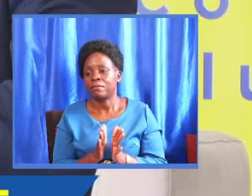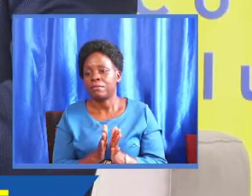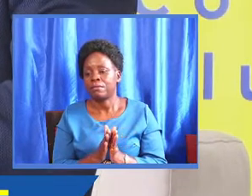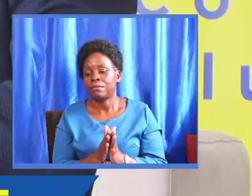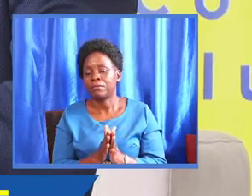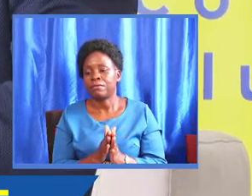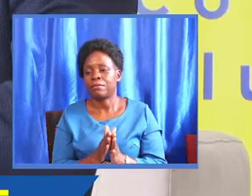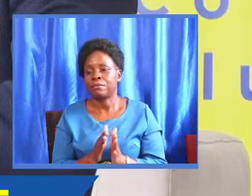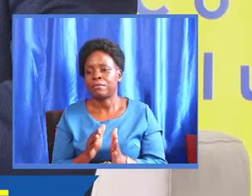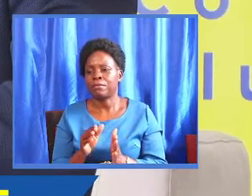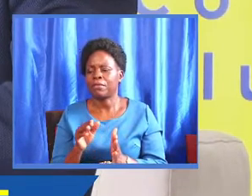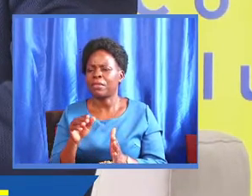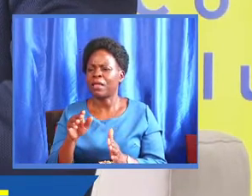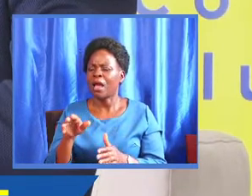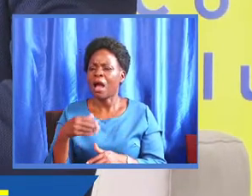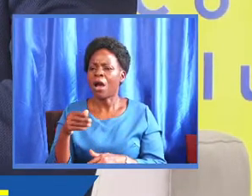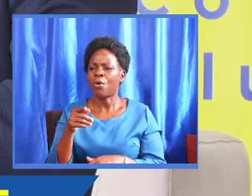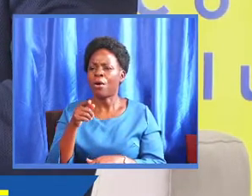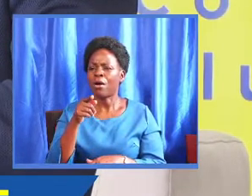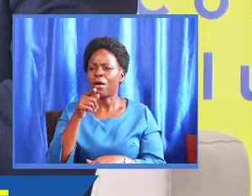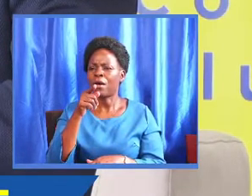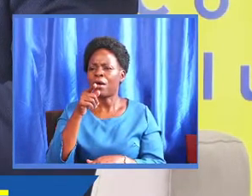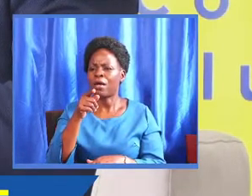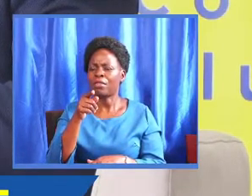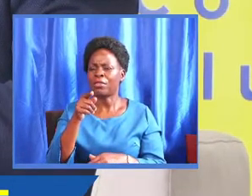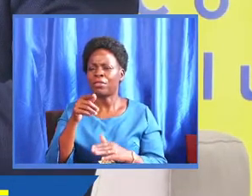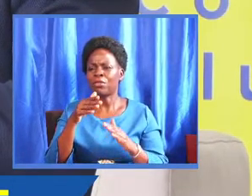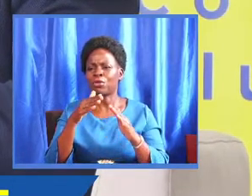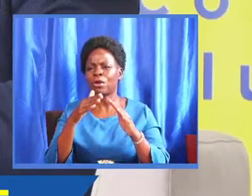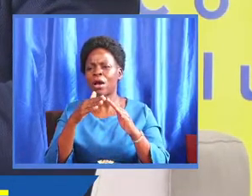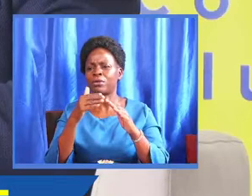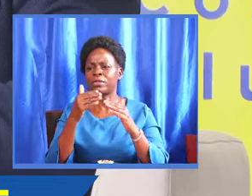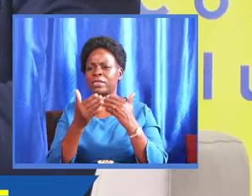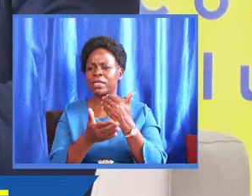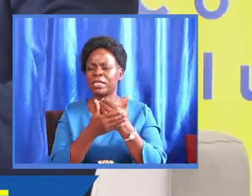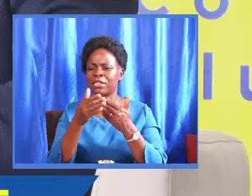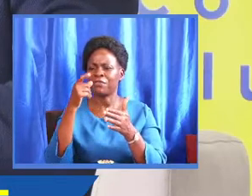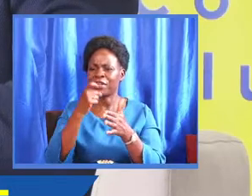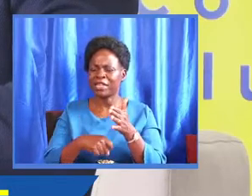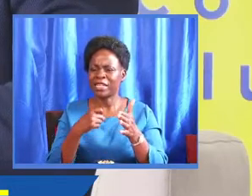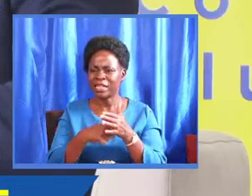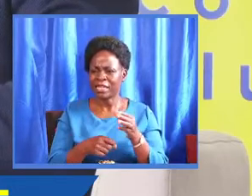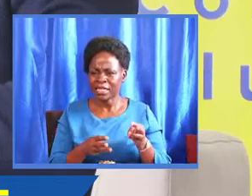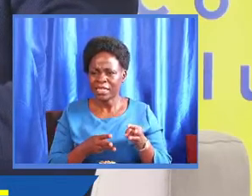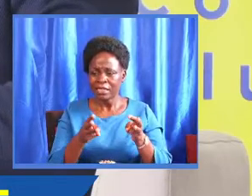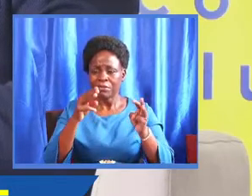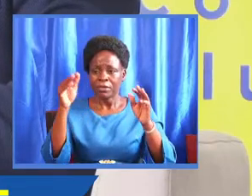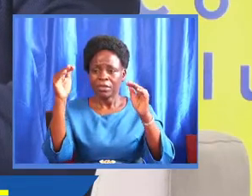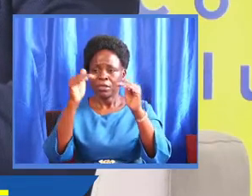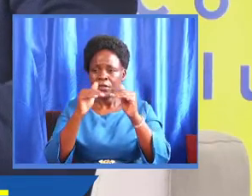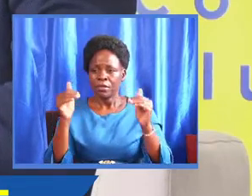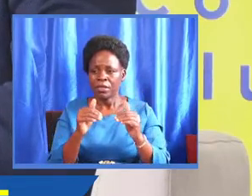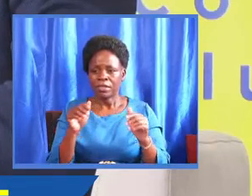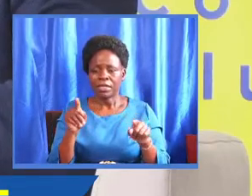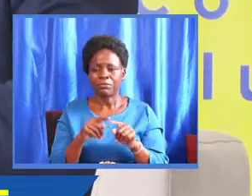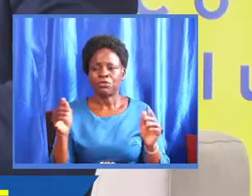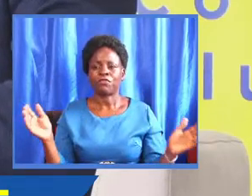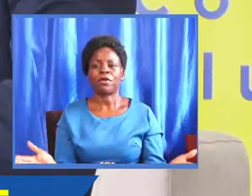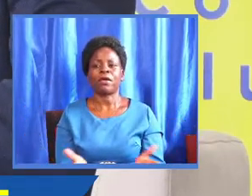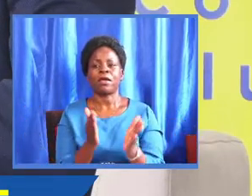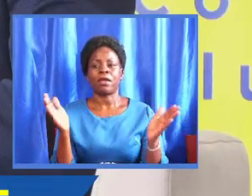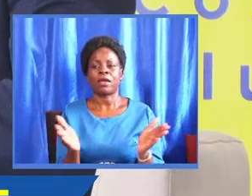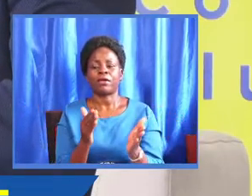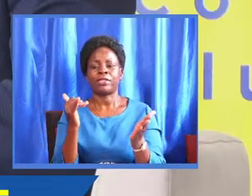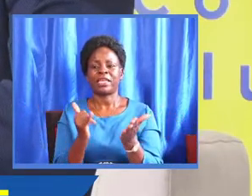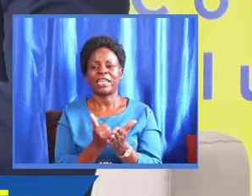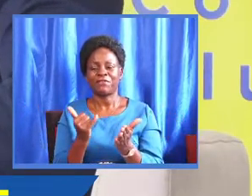Mutatina, how are those that rent warehouses catered for in the tax system structures in terms of encouraging